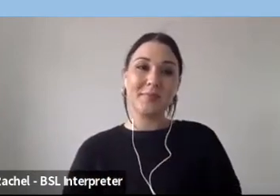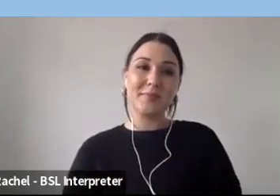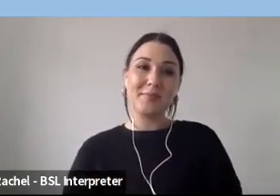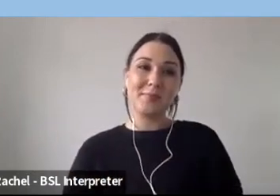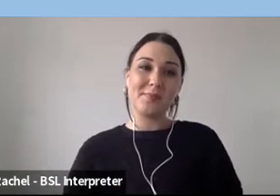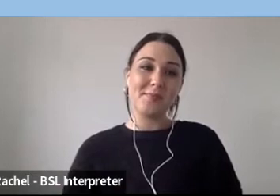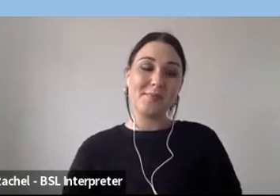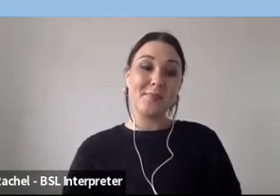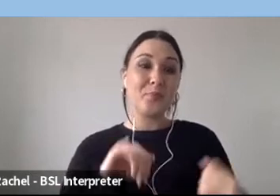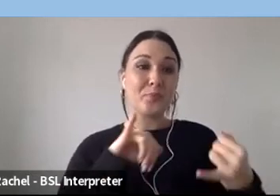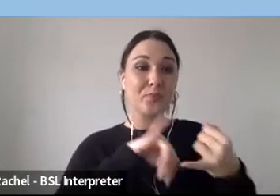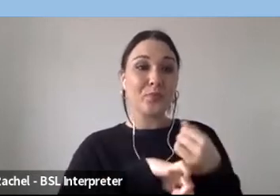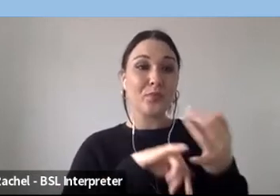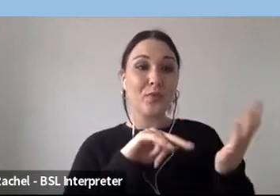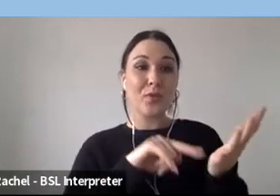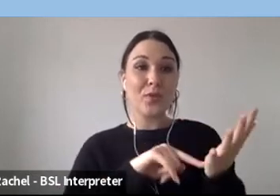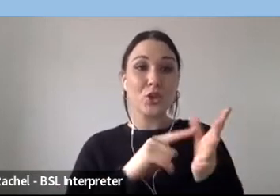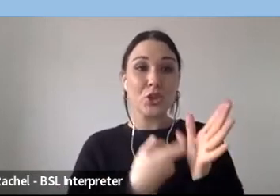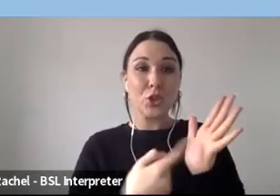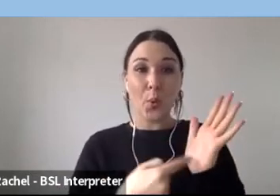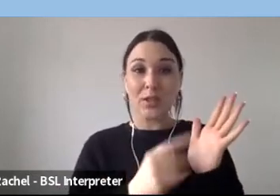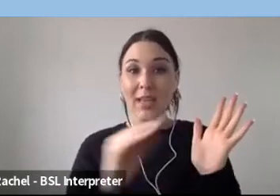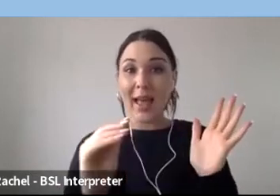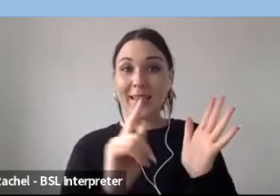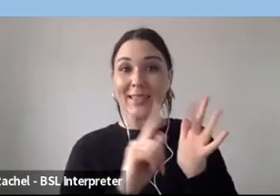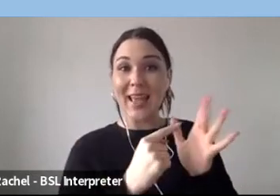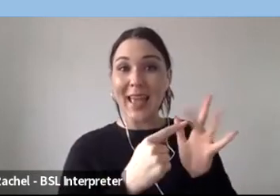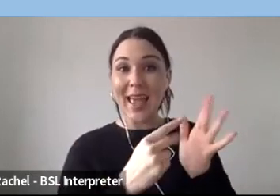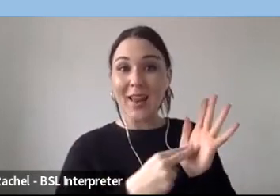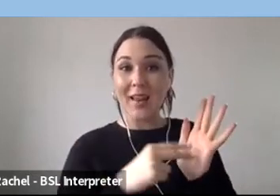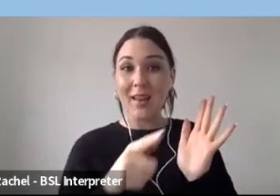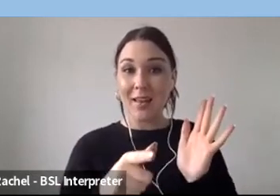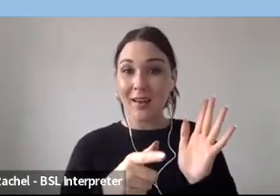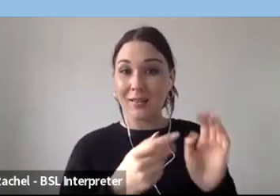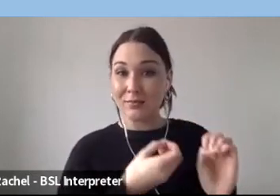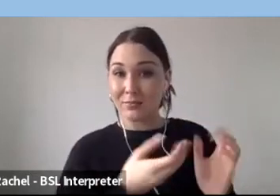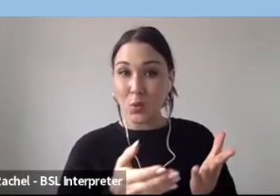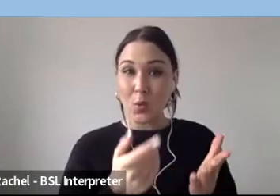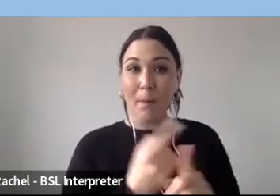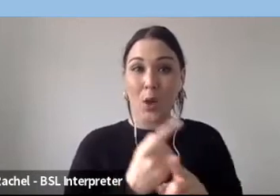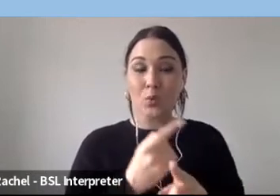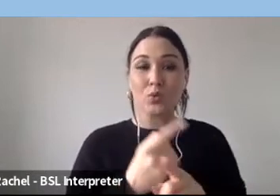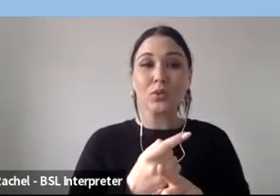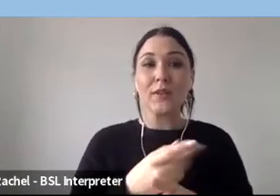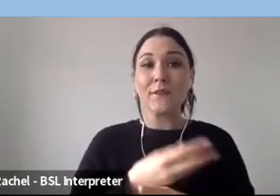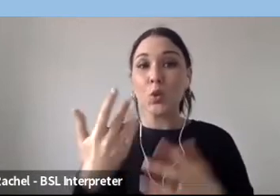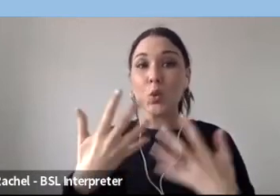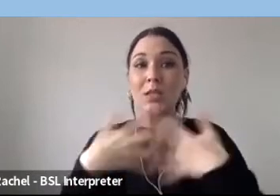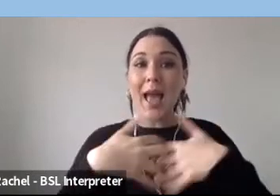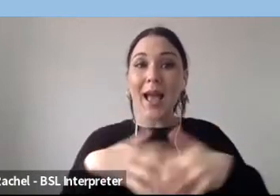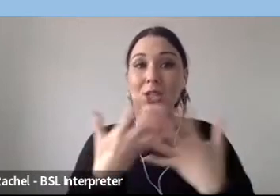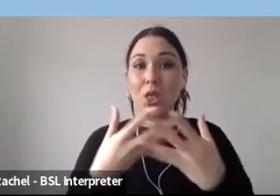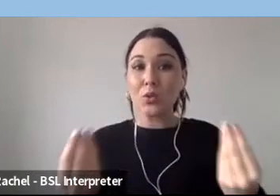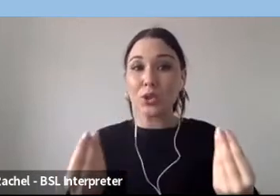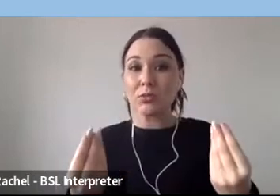Stuart and Ian, I know you've mentioned a few tech solutions that you'd suggest, but is there anything